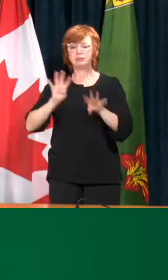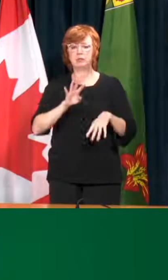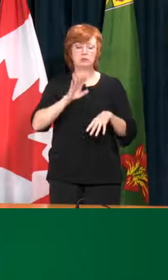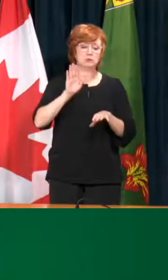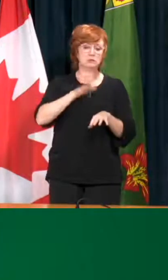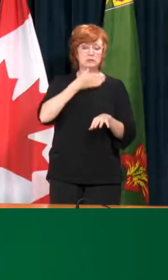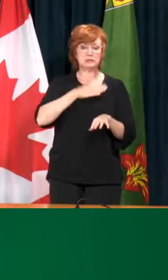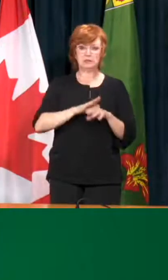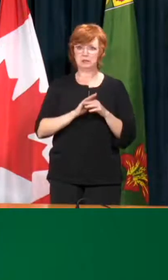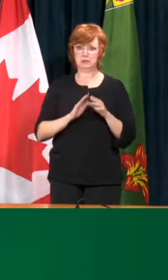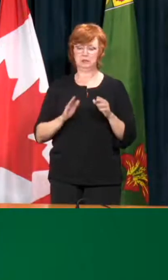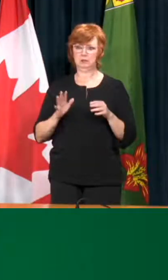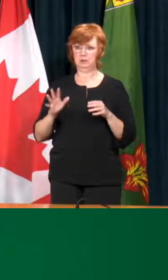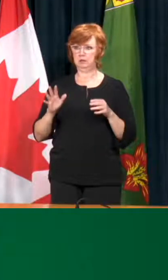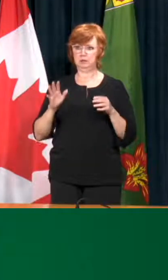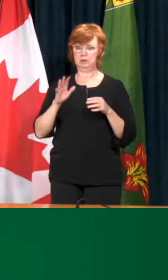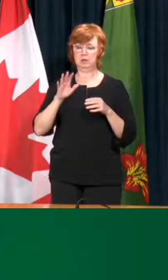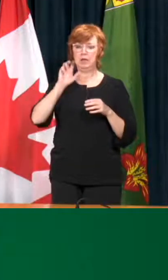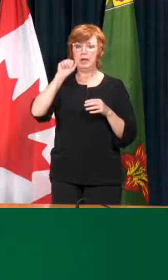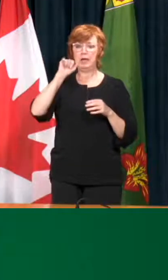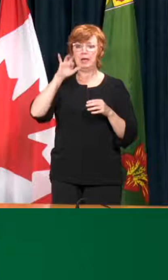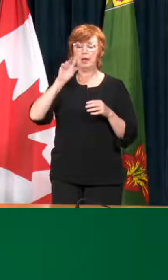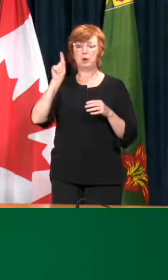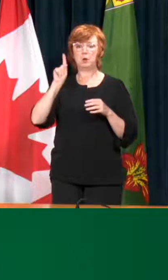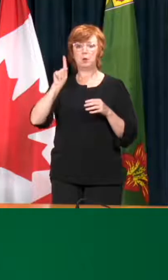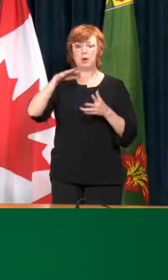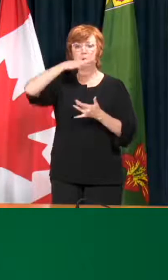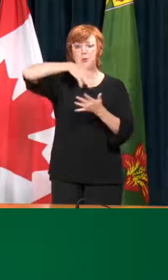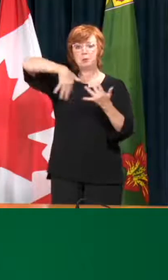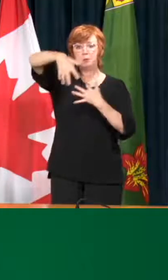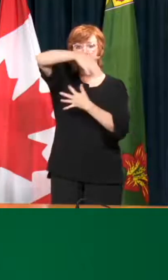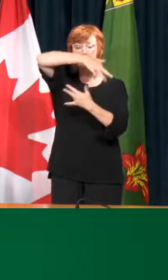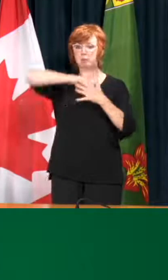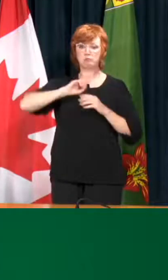of and care about all the time. So,